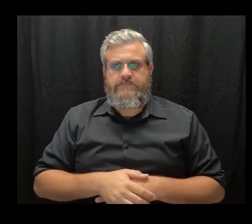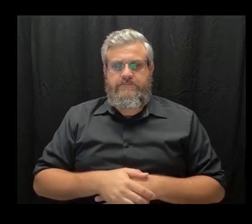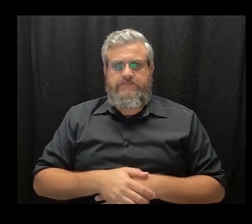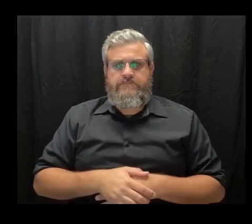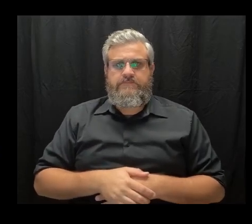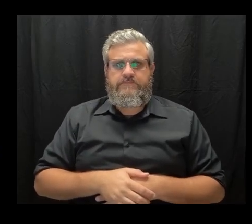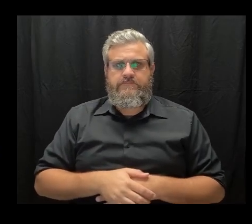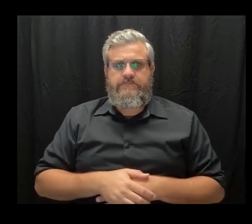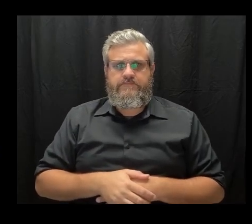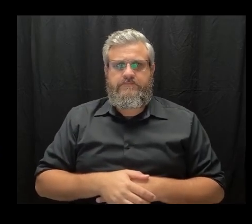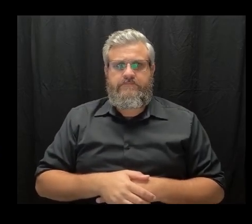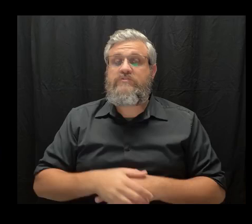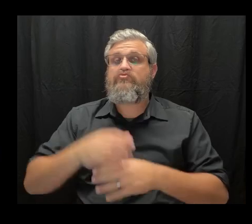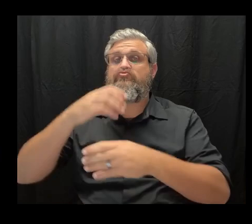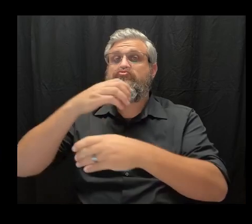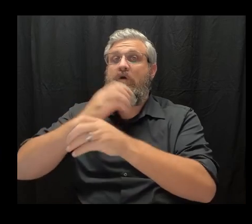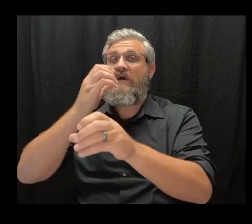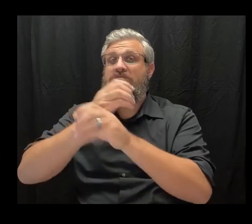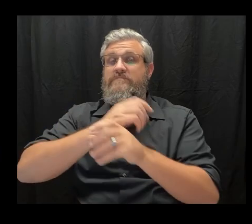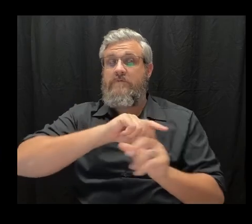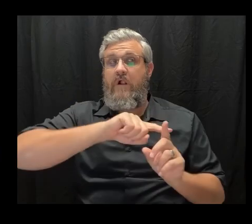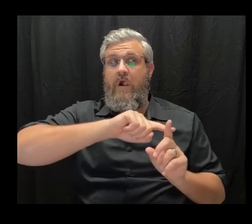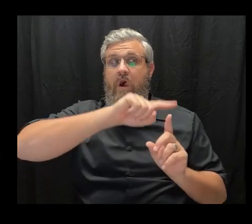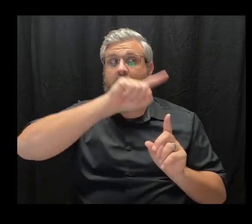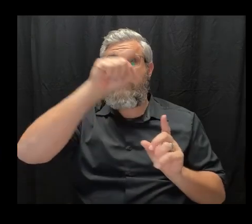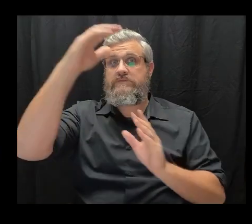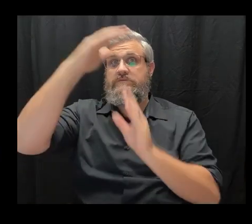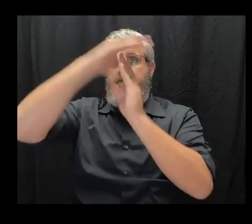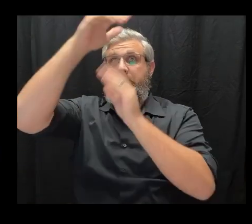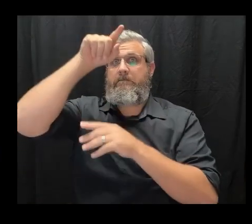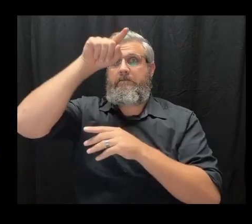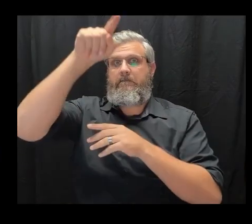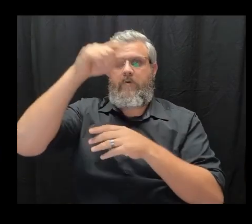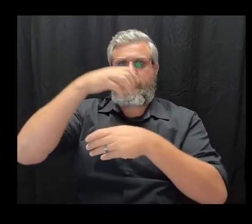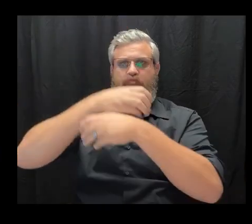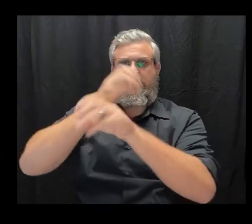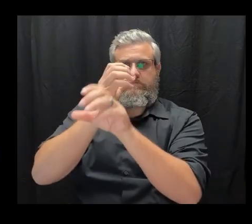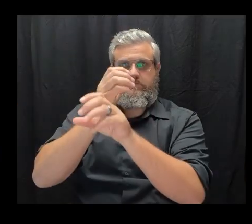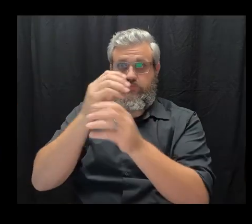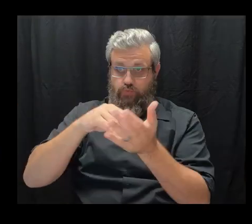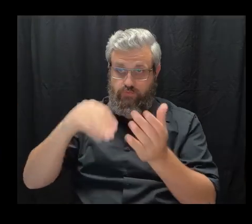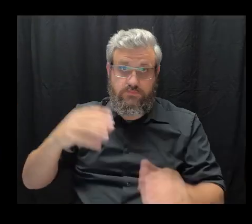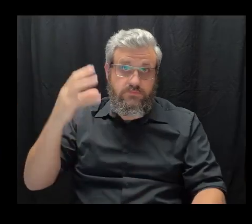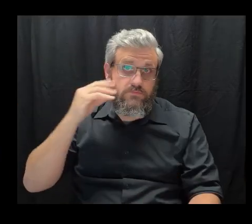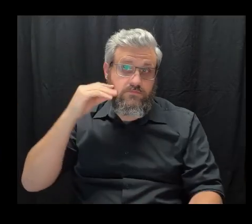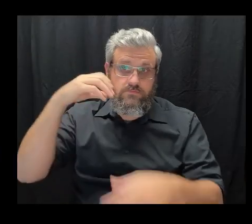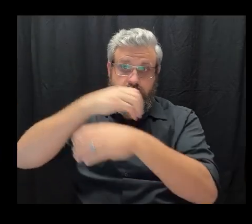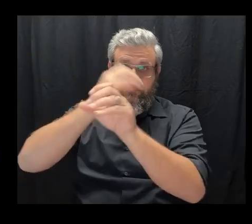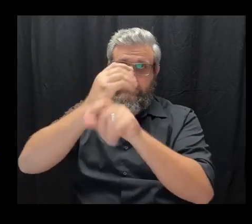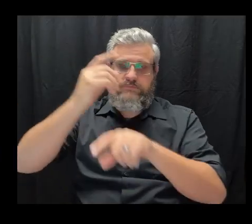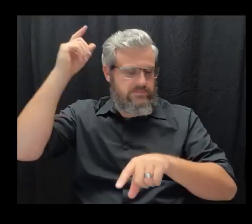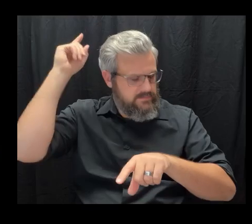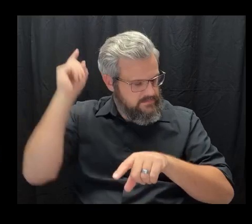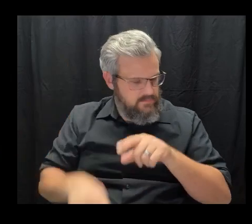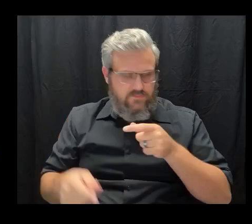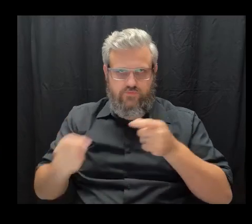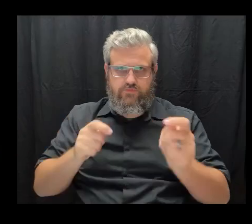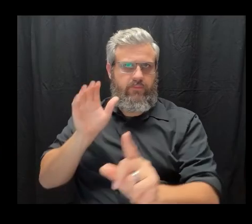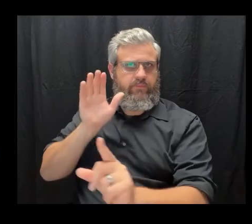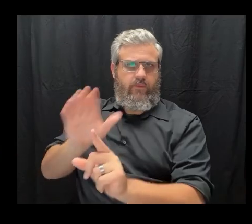Crisis is the peak of dysregulation. A student in crisis is often unable to regulate their behavior independently and may